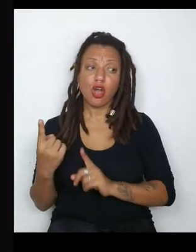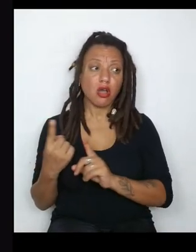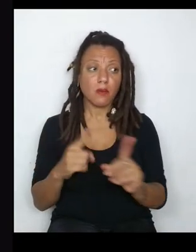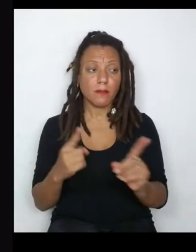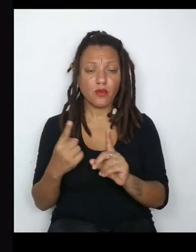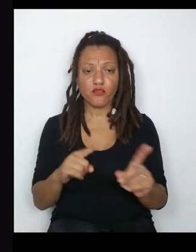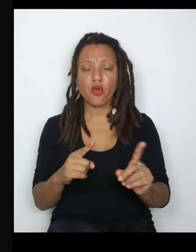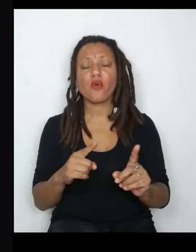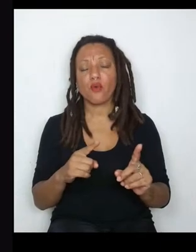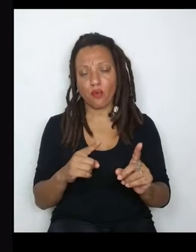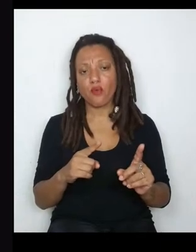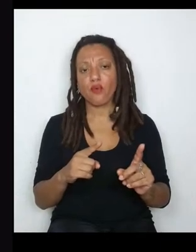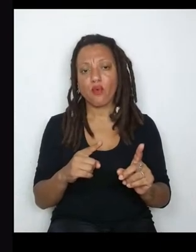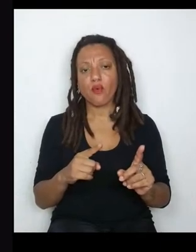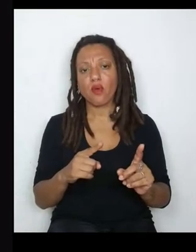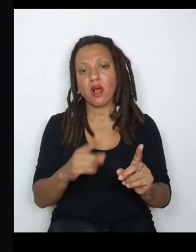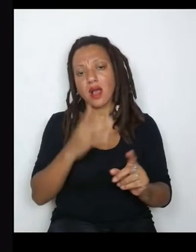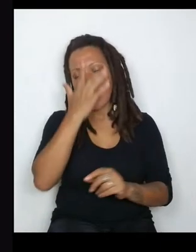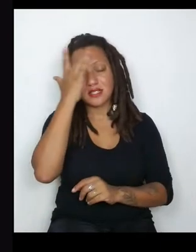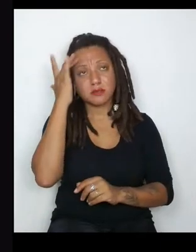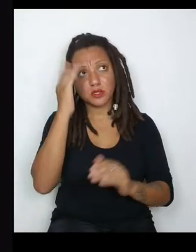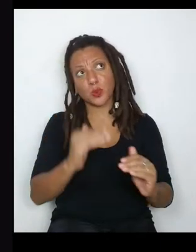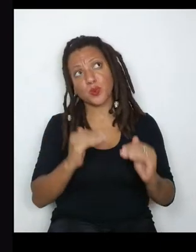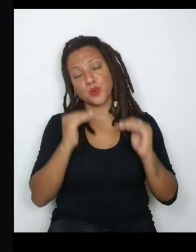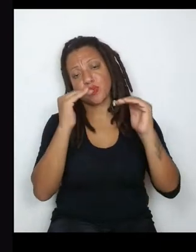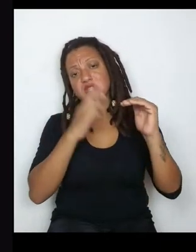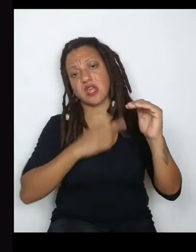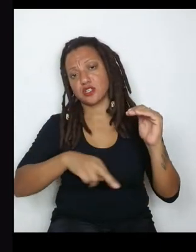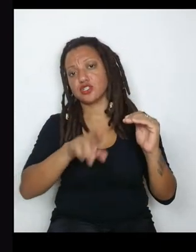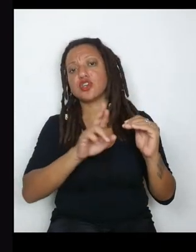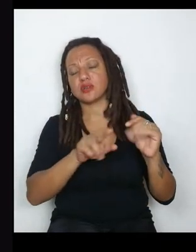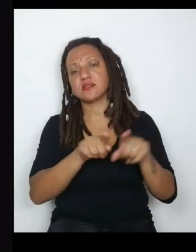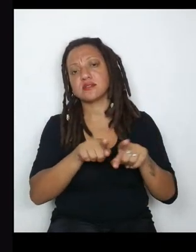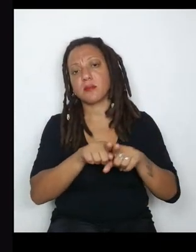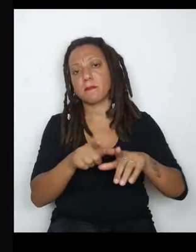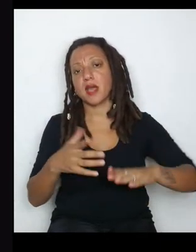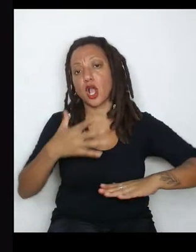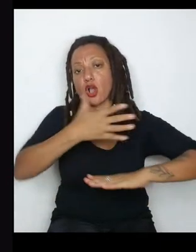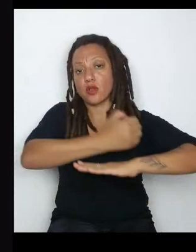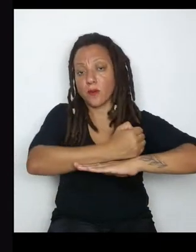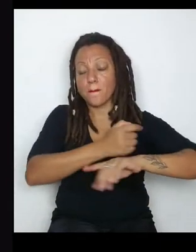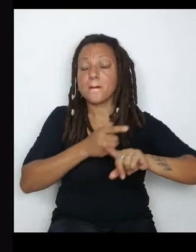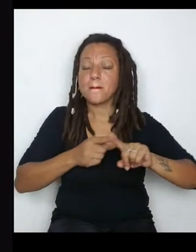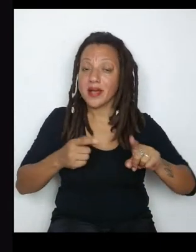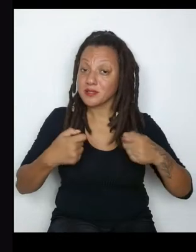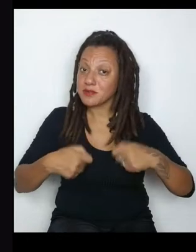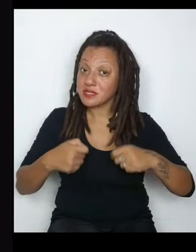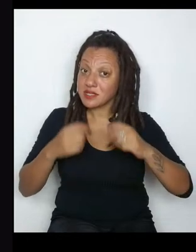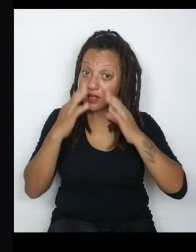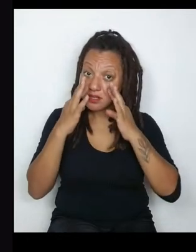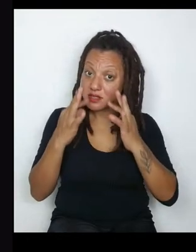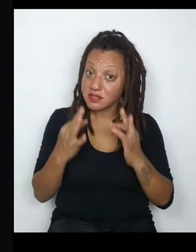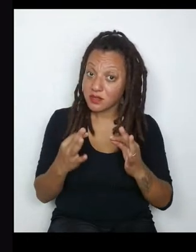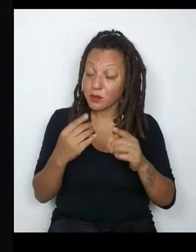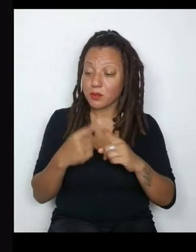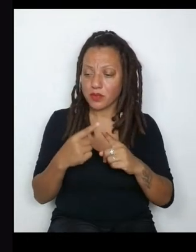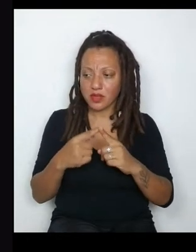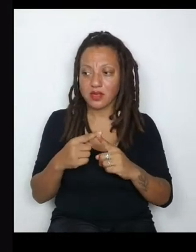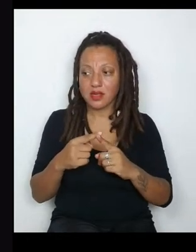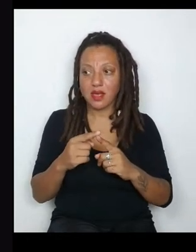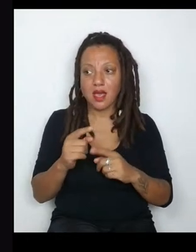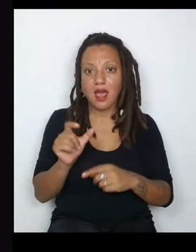be cautious in taking gogan's words as an objective record of his experience